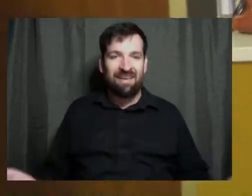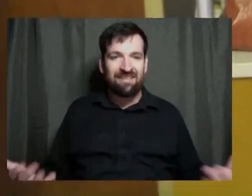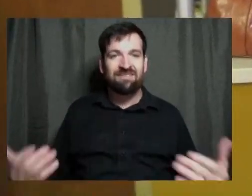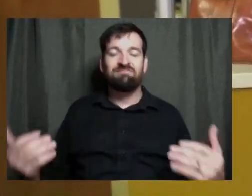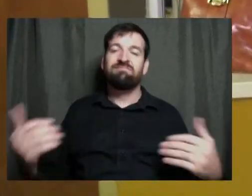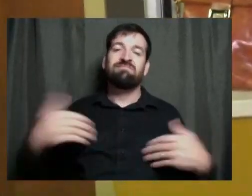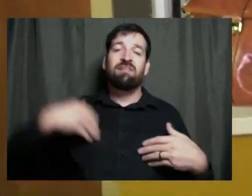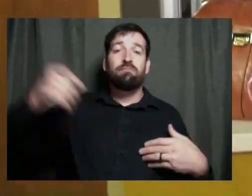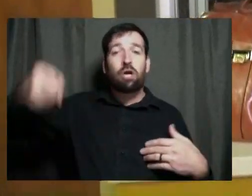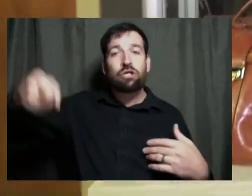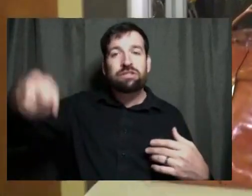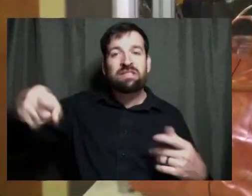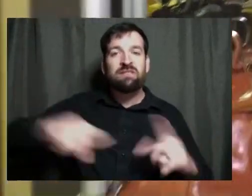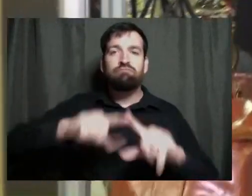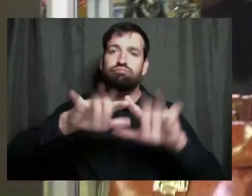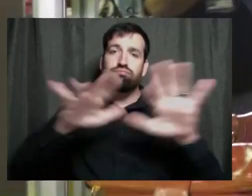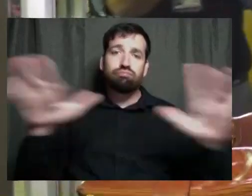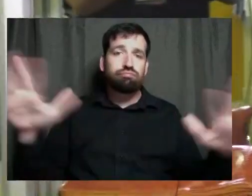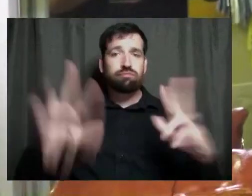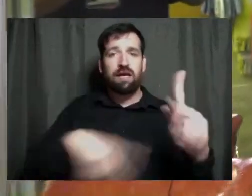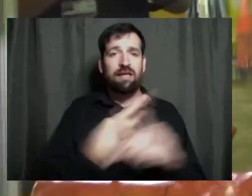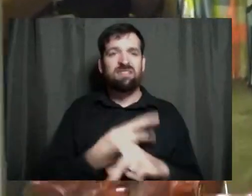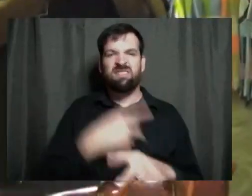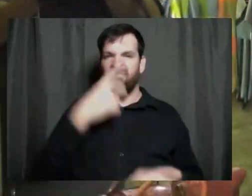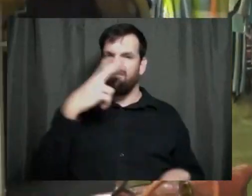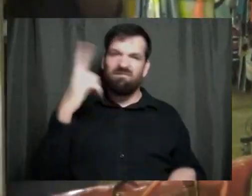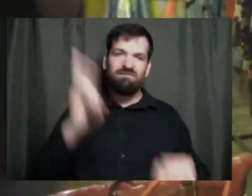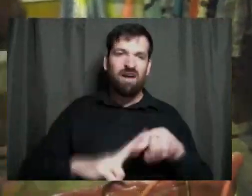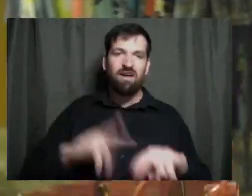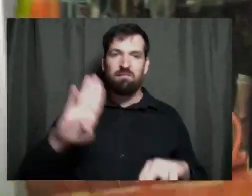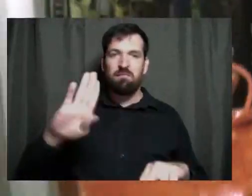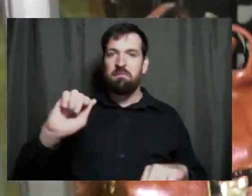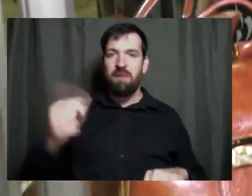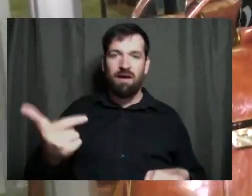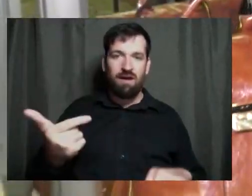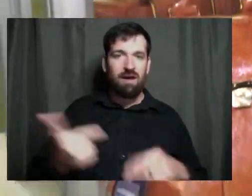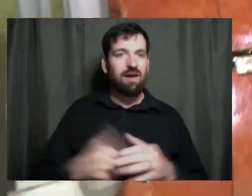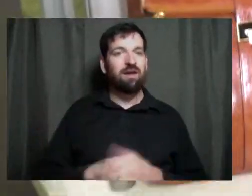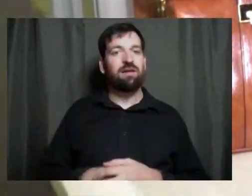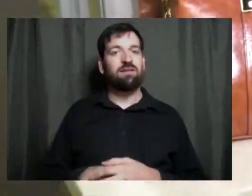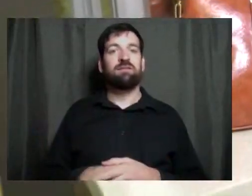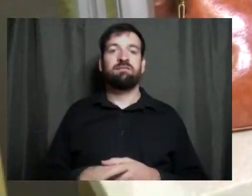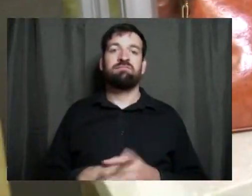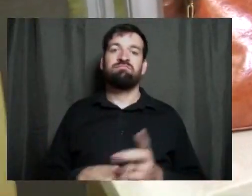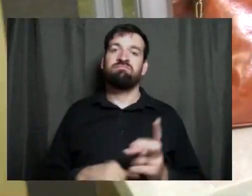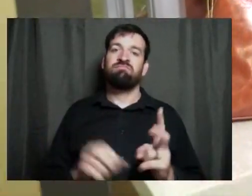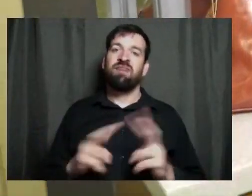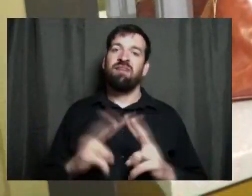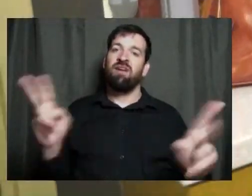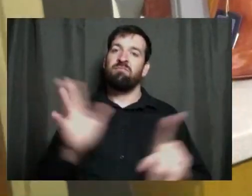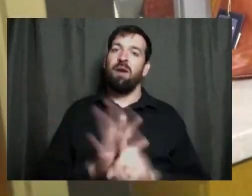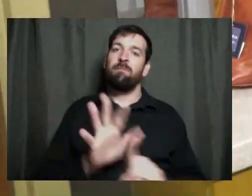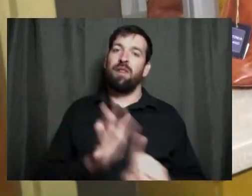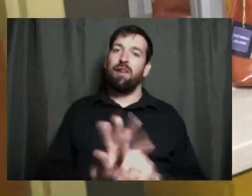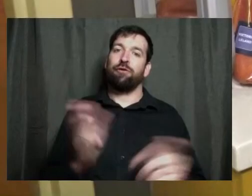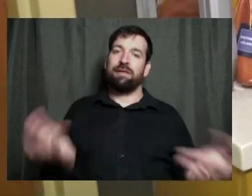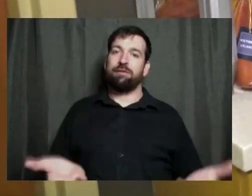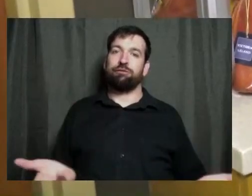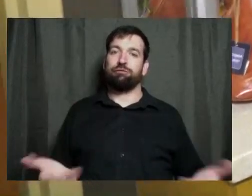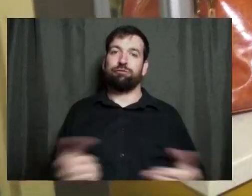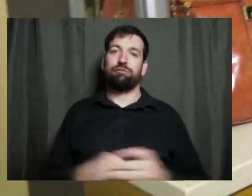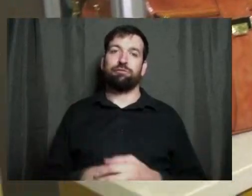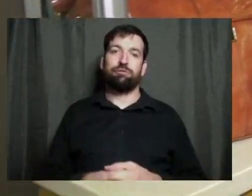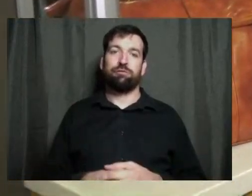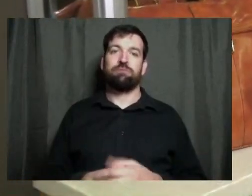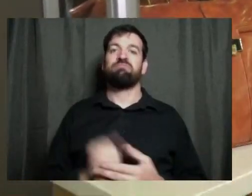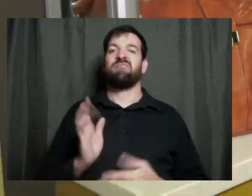all kinds. We have fun bags. This is very popular here at Missy's with our patients, is our